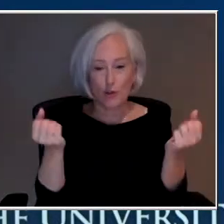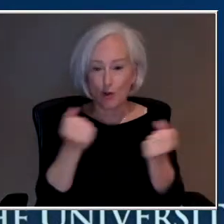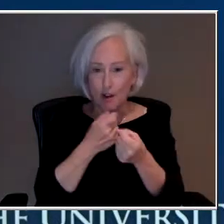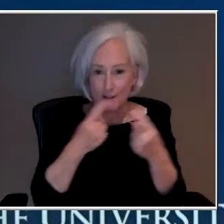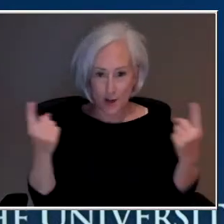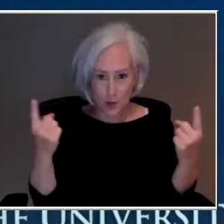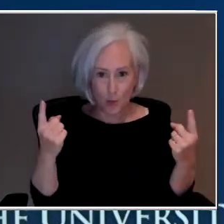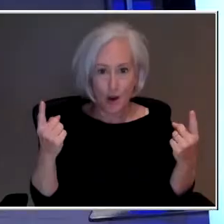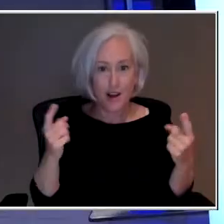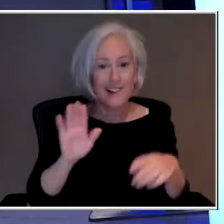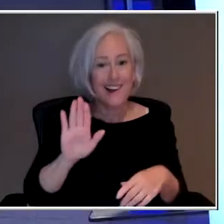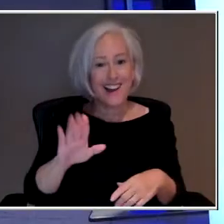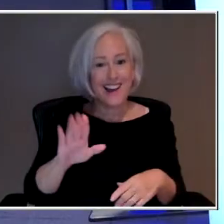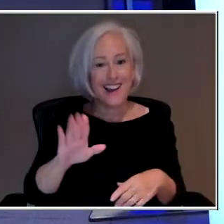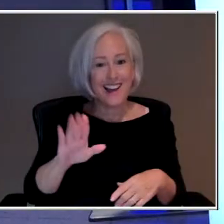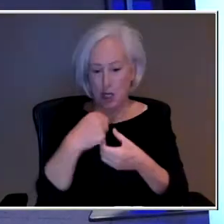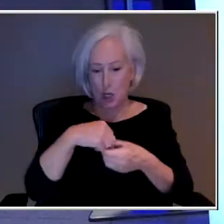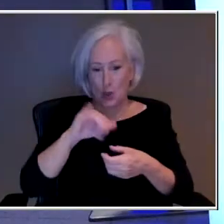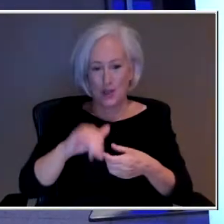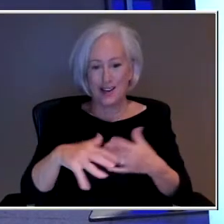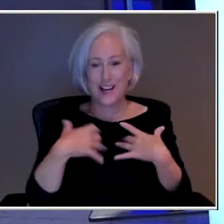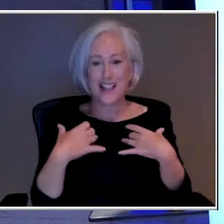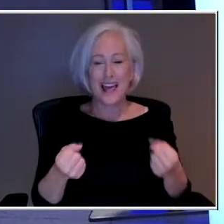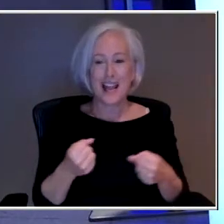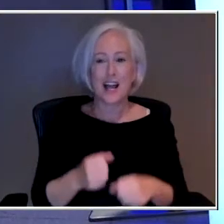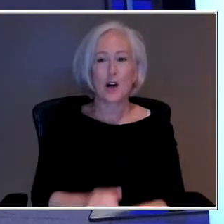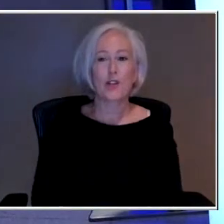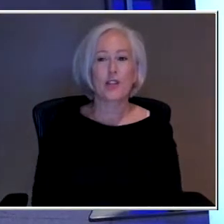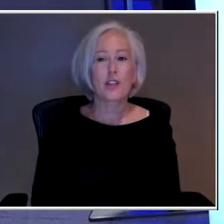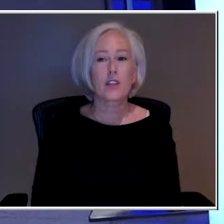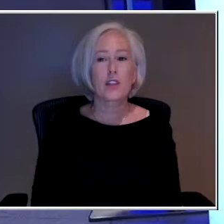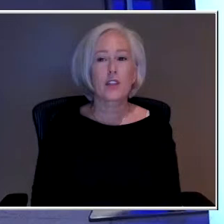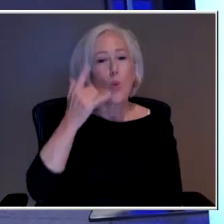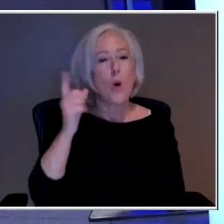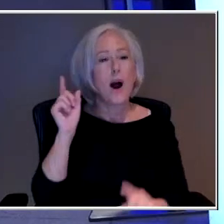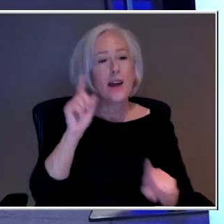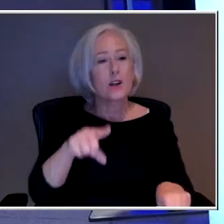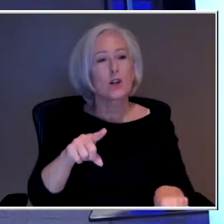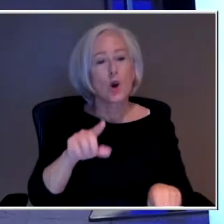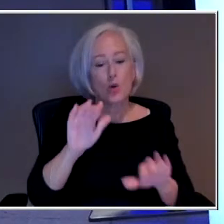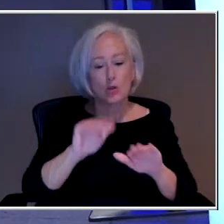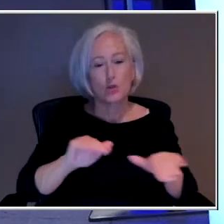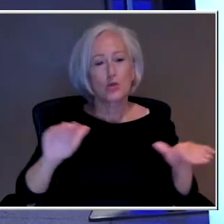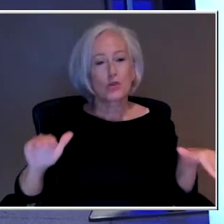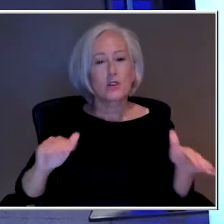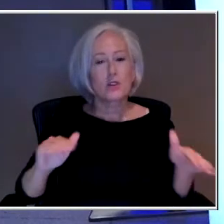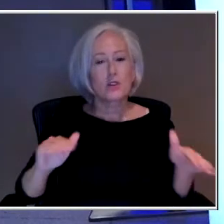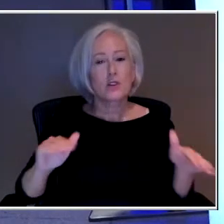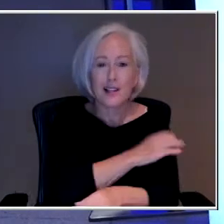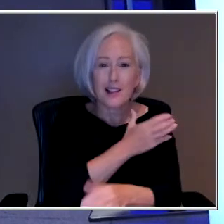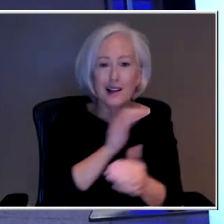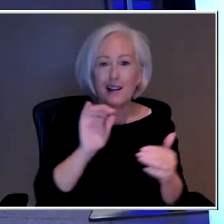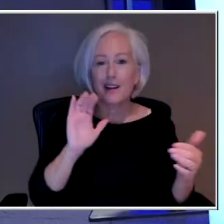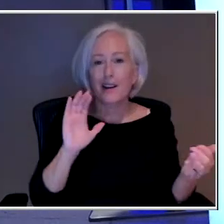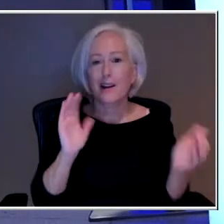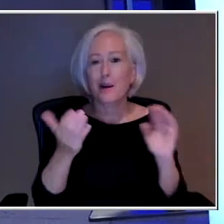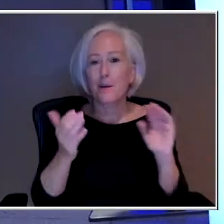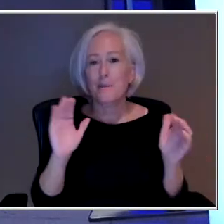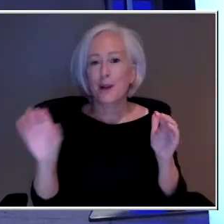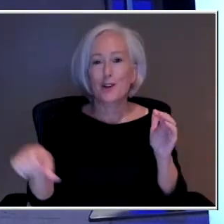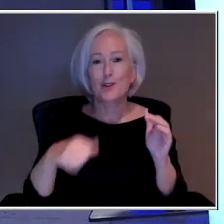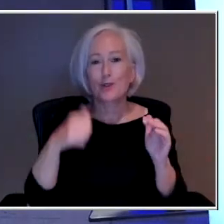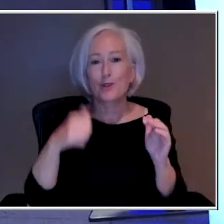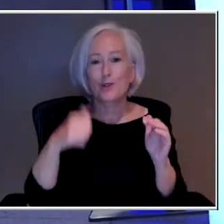that overall health. So what's the benefit of seeing a pediatric eye clinic versus just an all-age eye clinic? Tori,